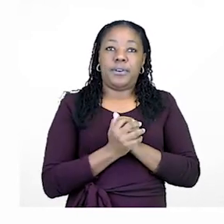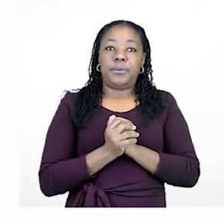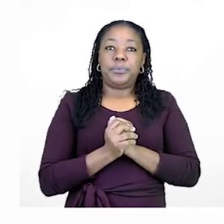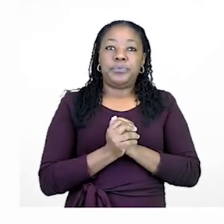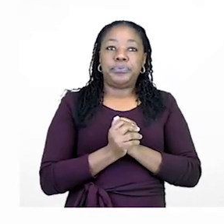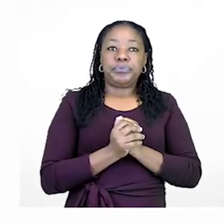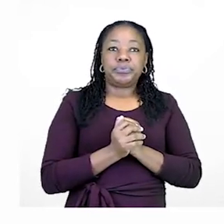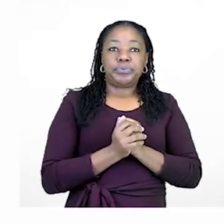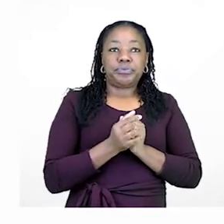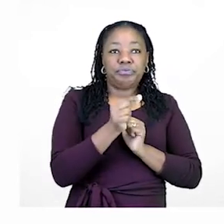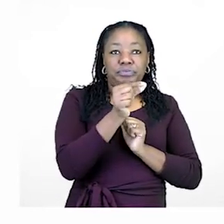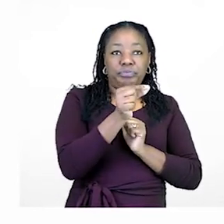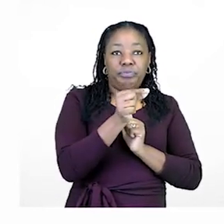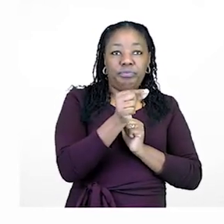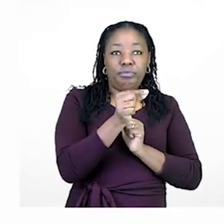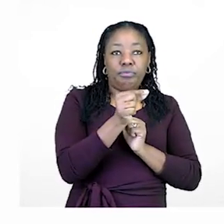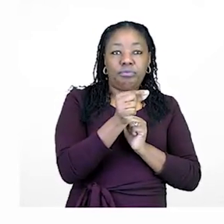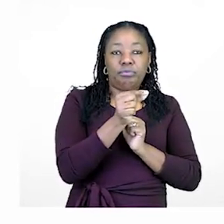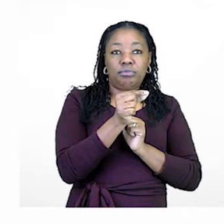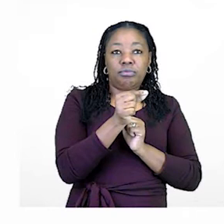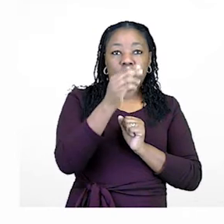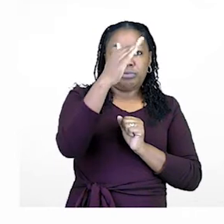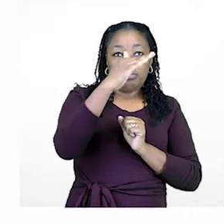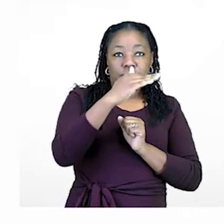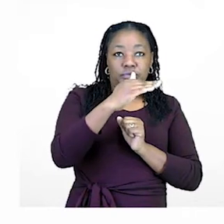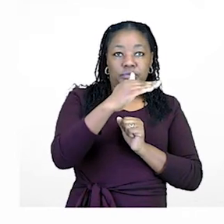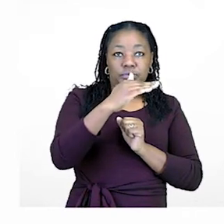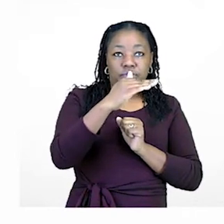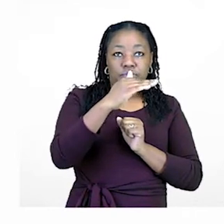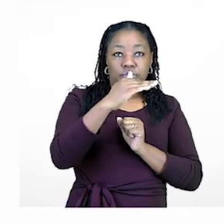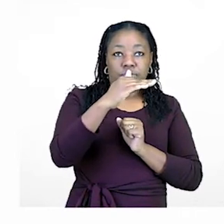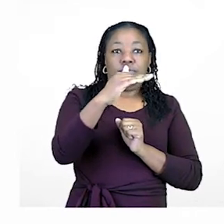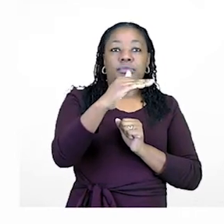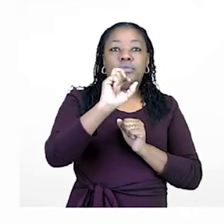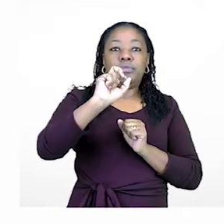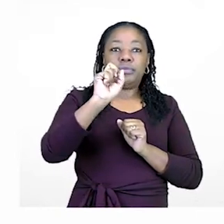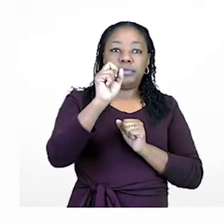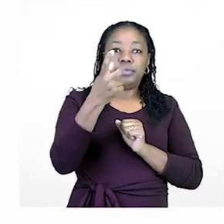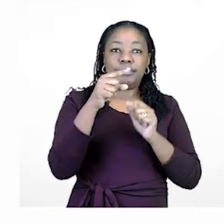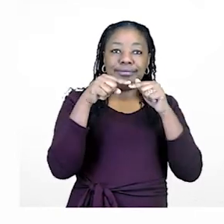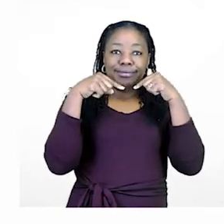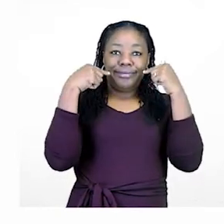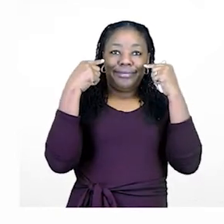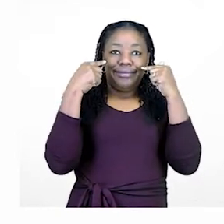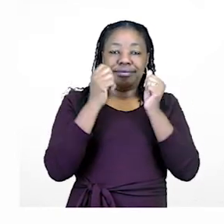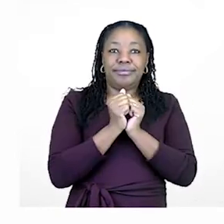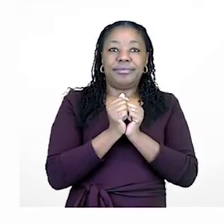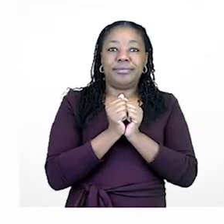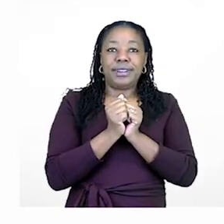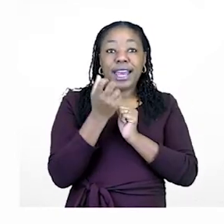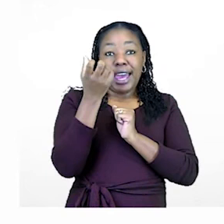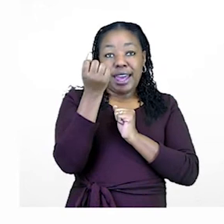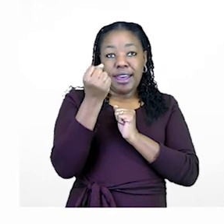Well done. Let's take a look at the second one. We have smiling stars. They all have